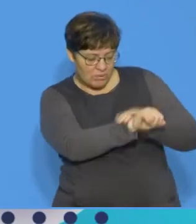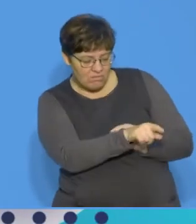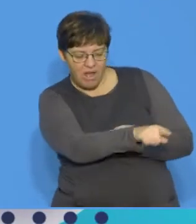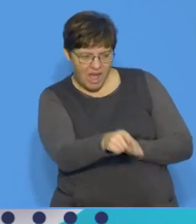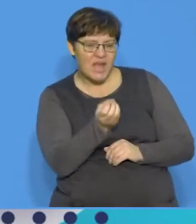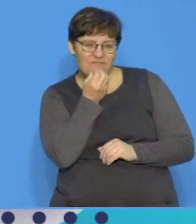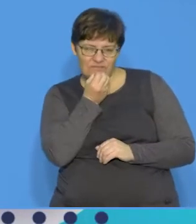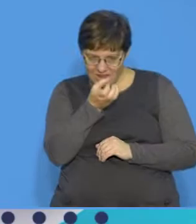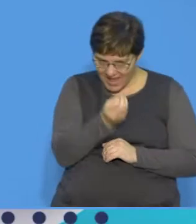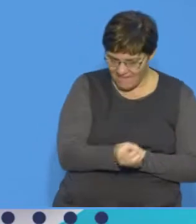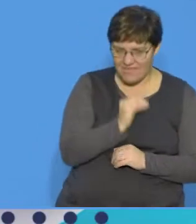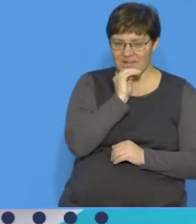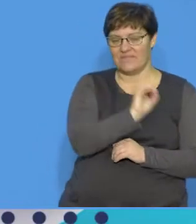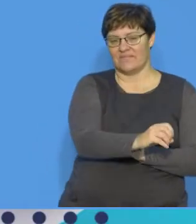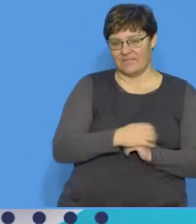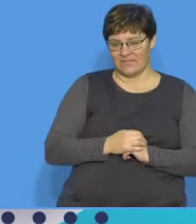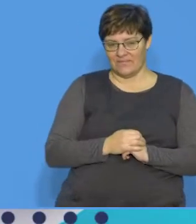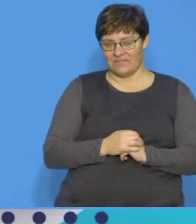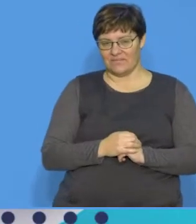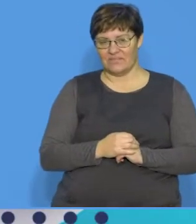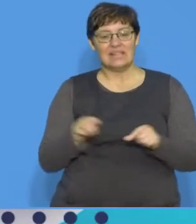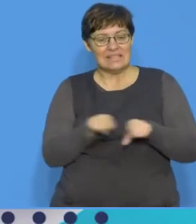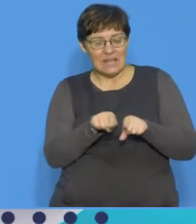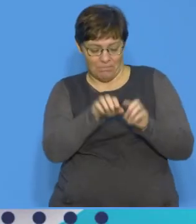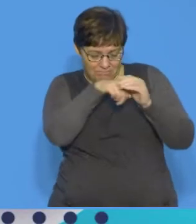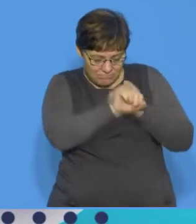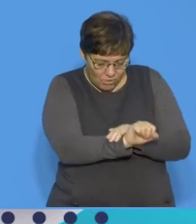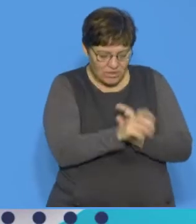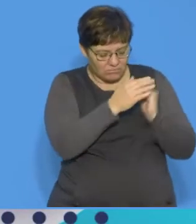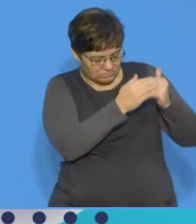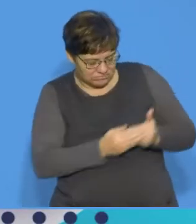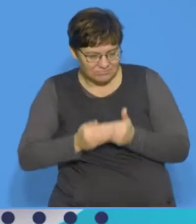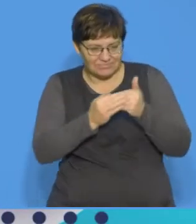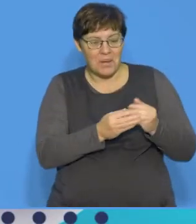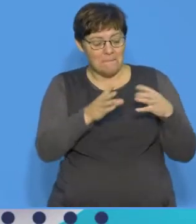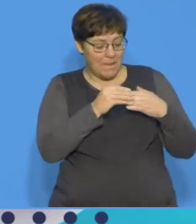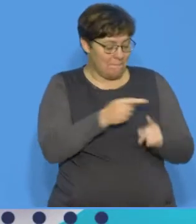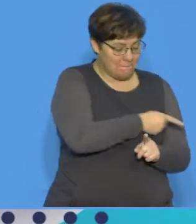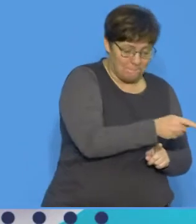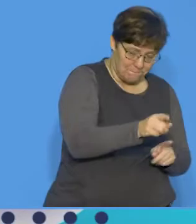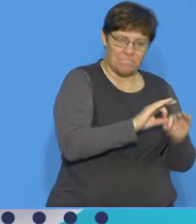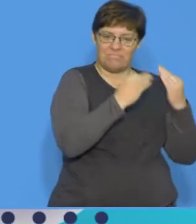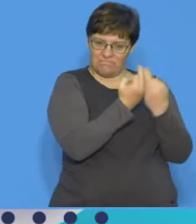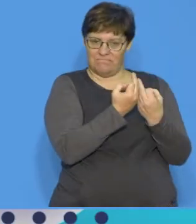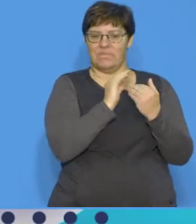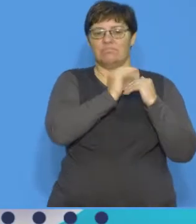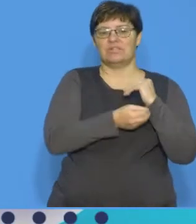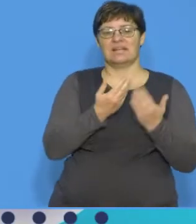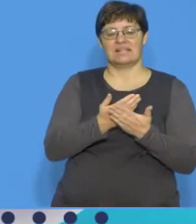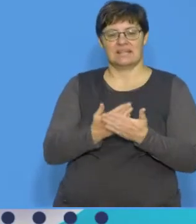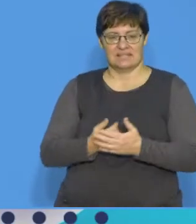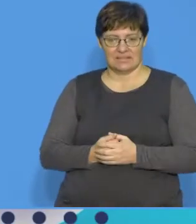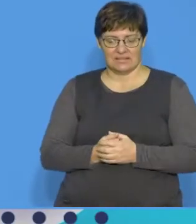are protecting our offspring and all the members of our family group. So we